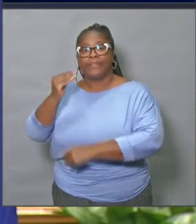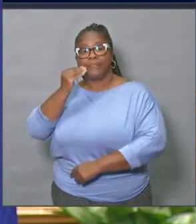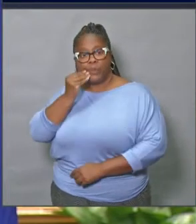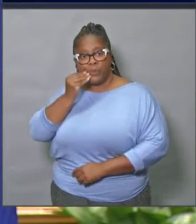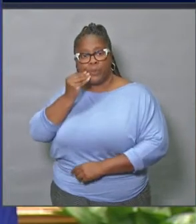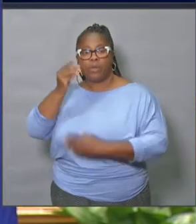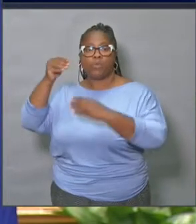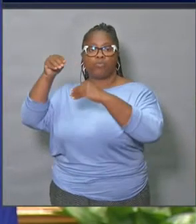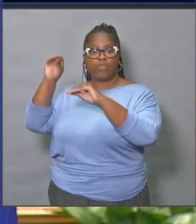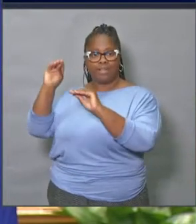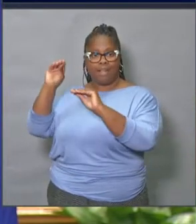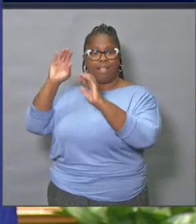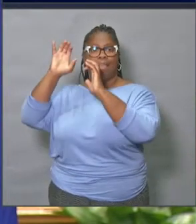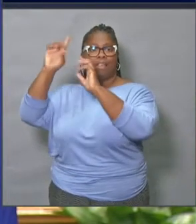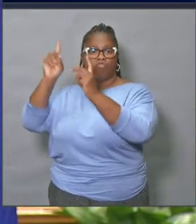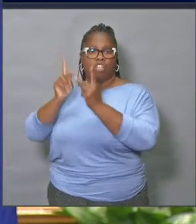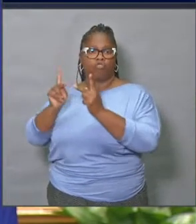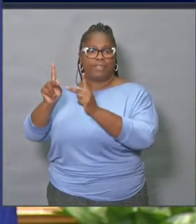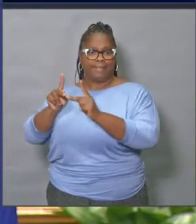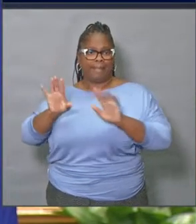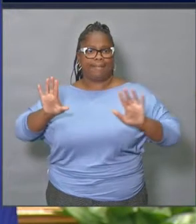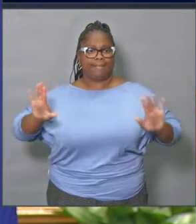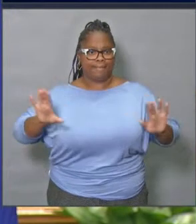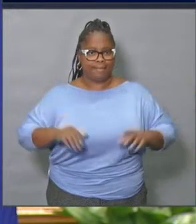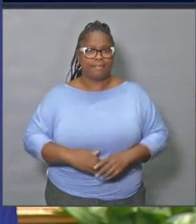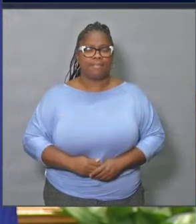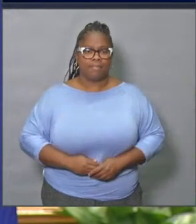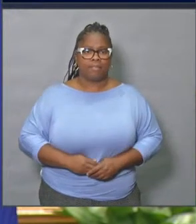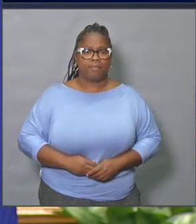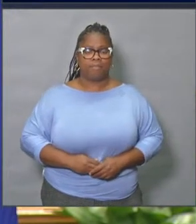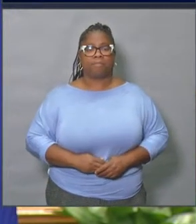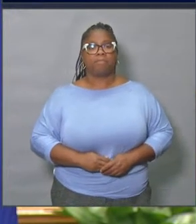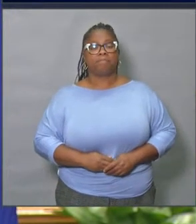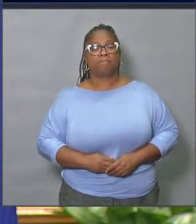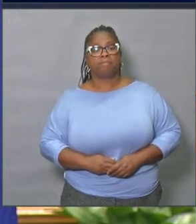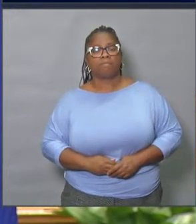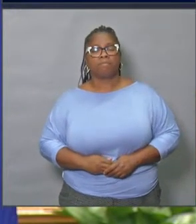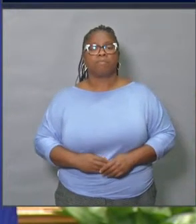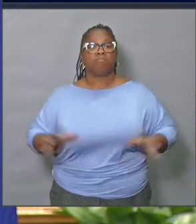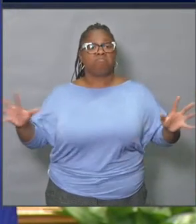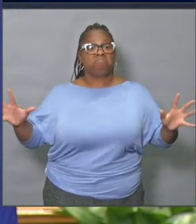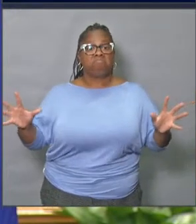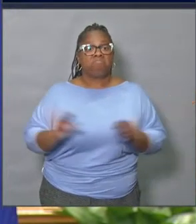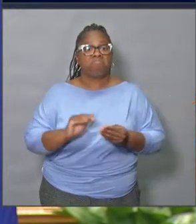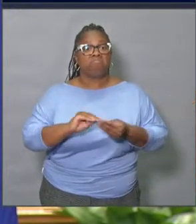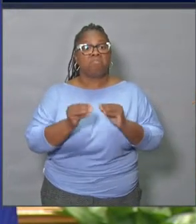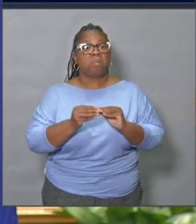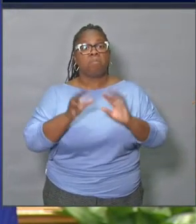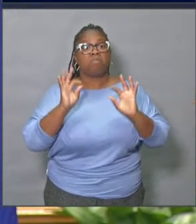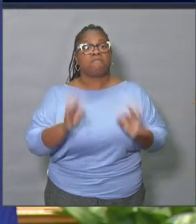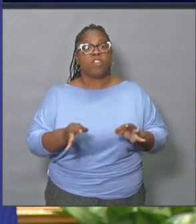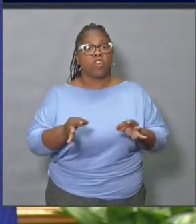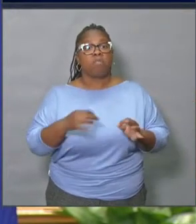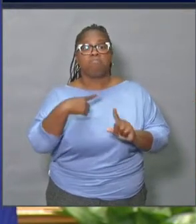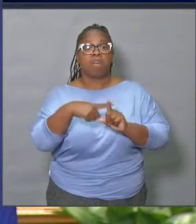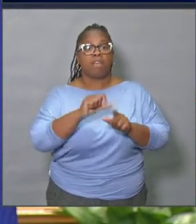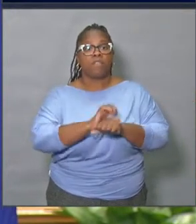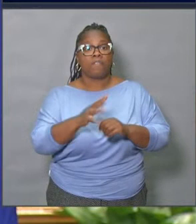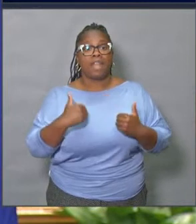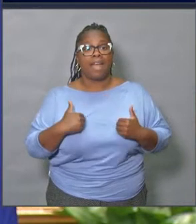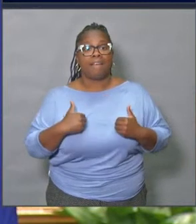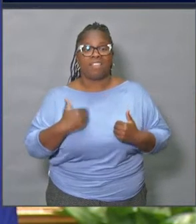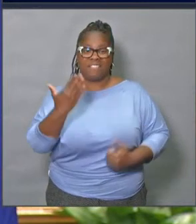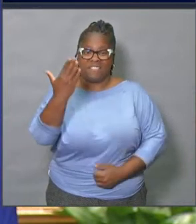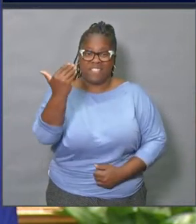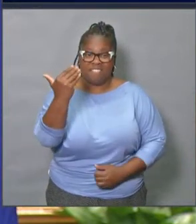retail, and educational settings. The total number of confirmed cases at institutional settings is at